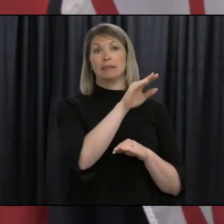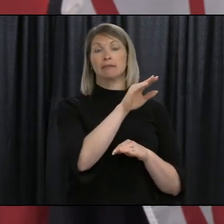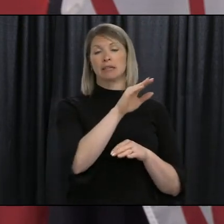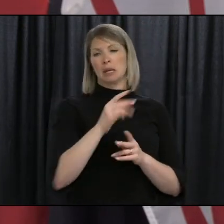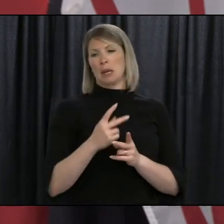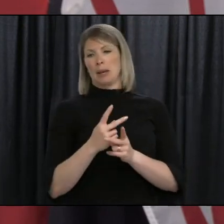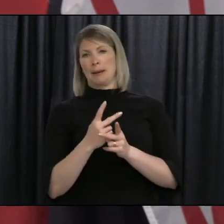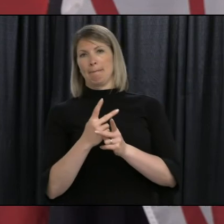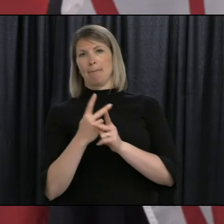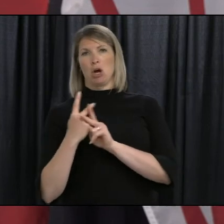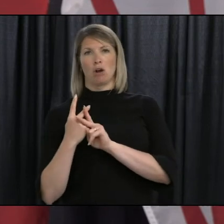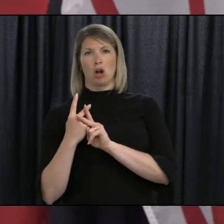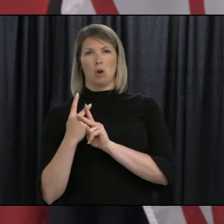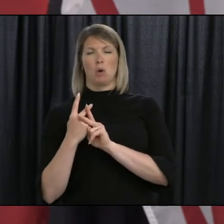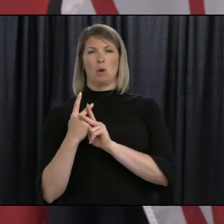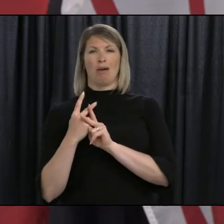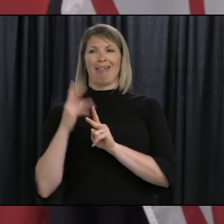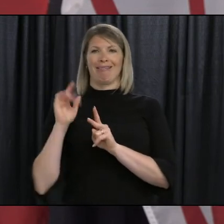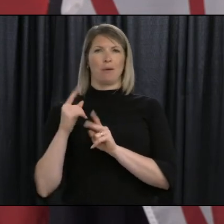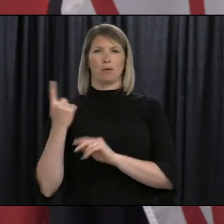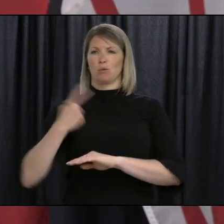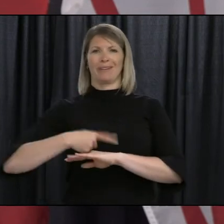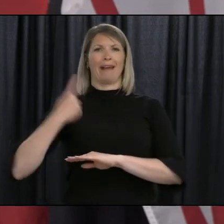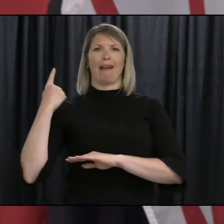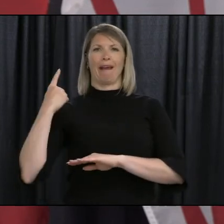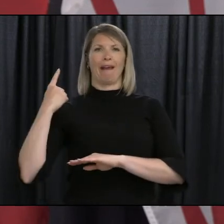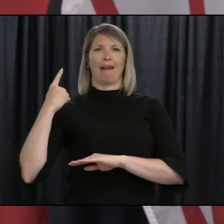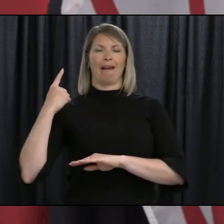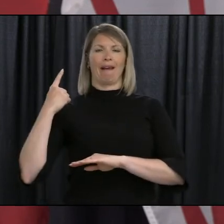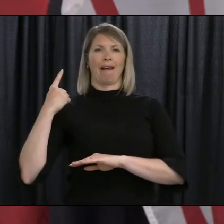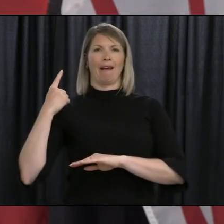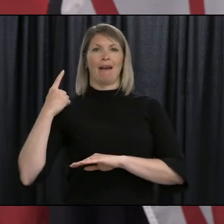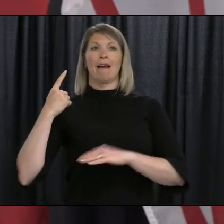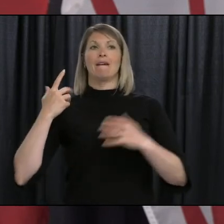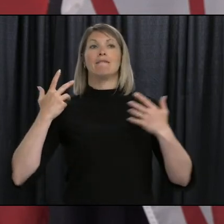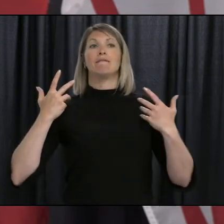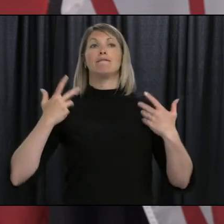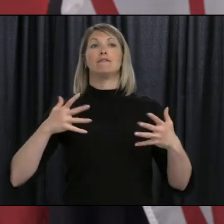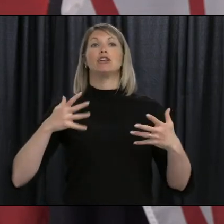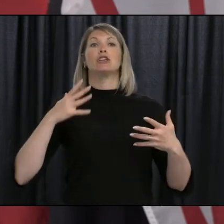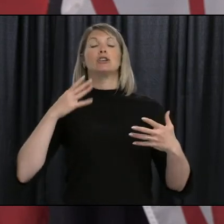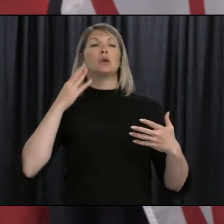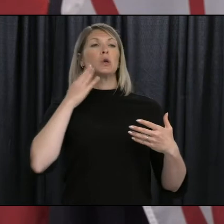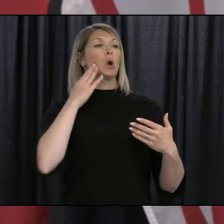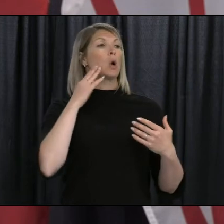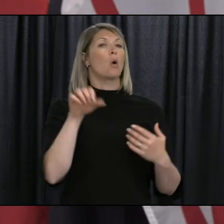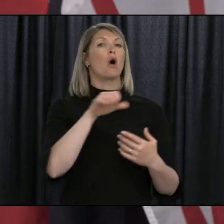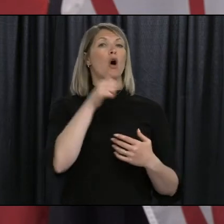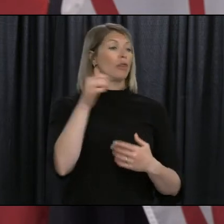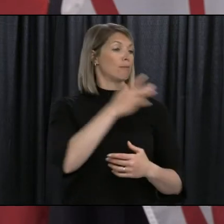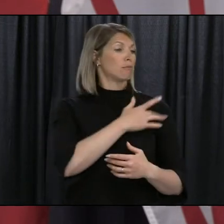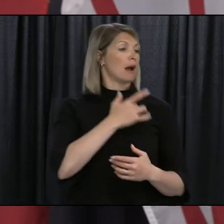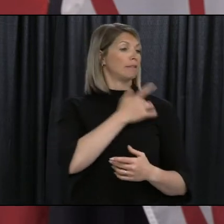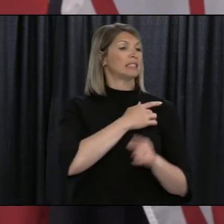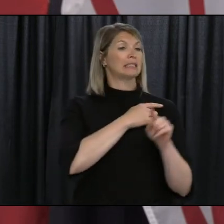letter was a snapshot in time, and we'd since learned that every province in Canada were facing